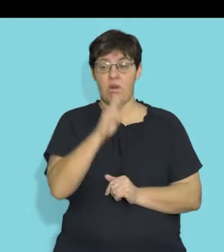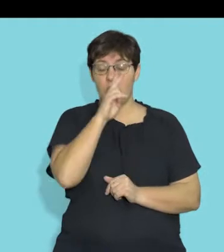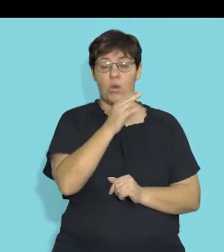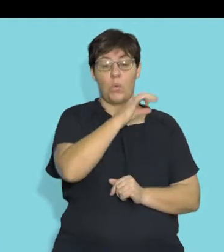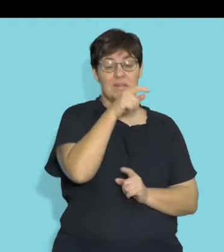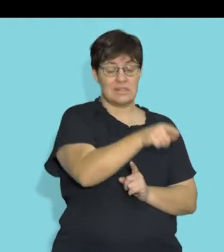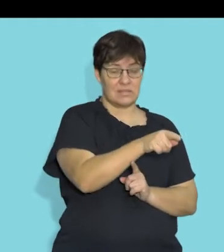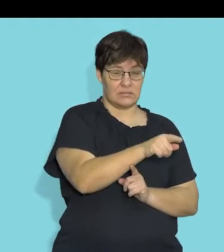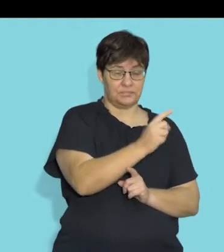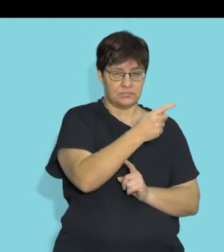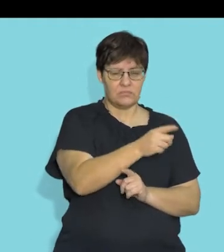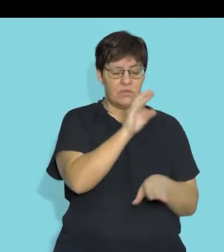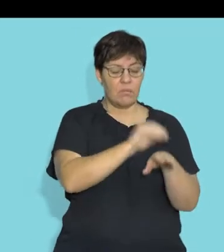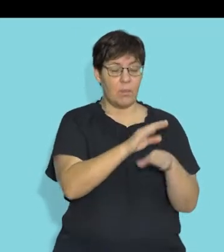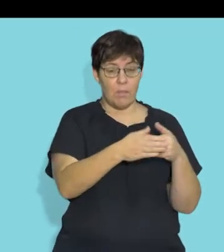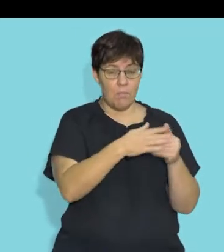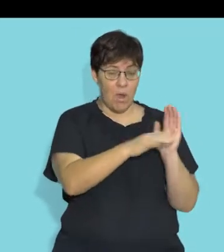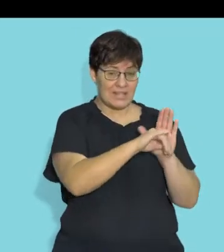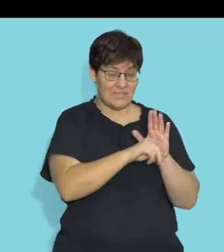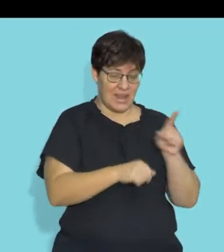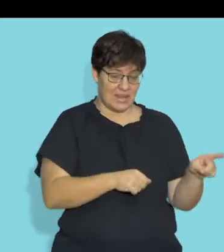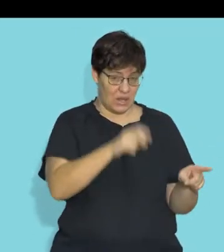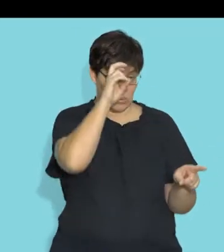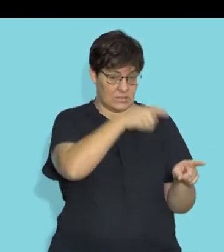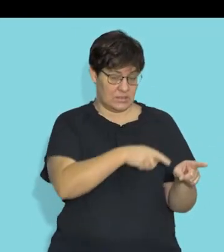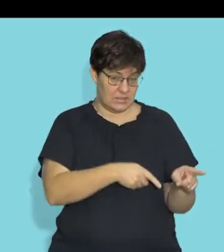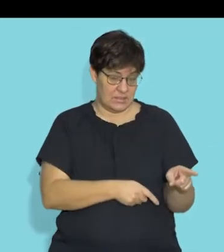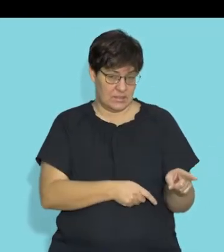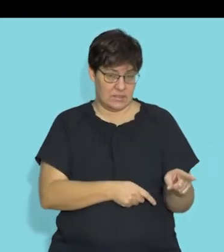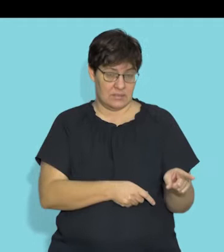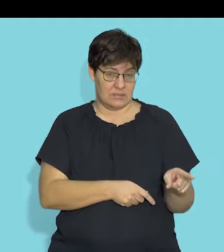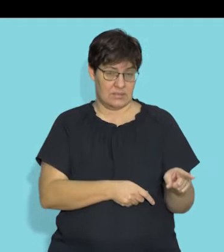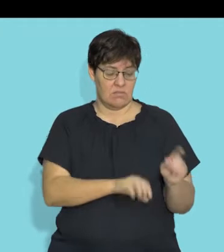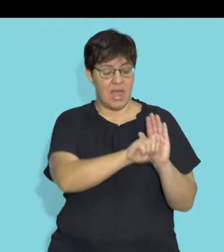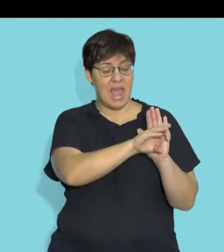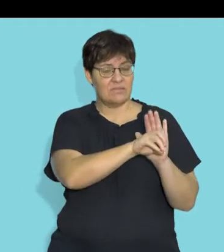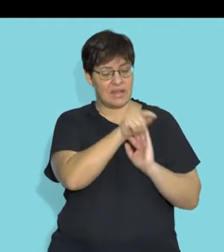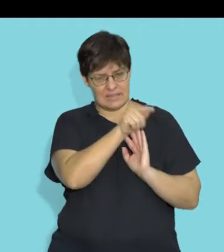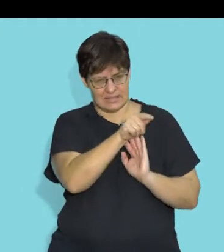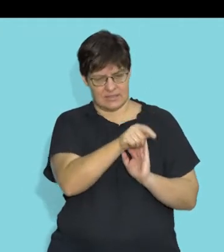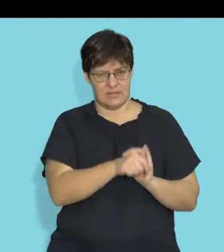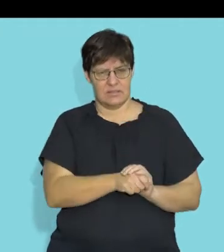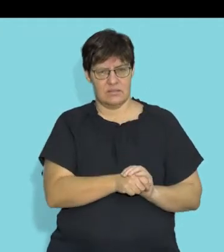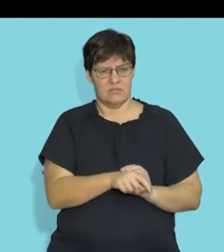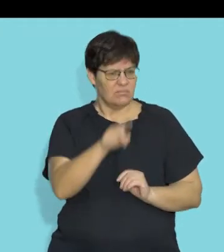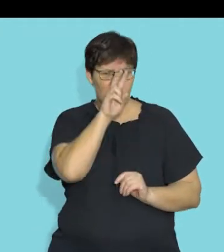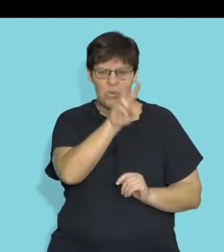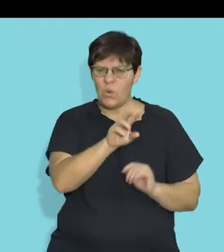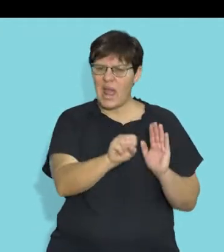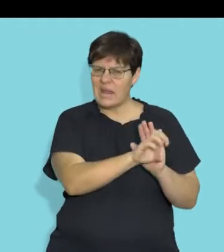another problem that we have identified here is your advertising. Again, look at your